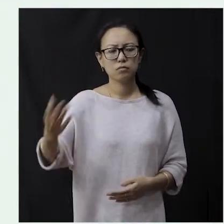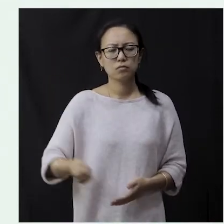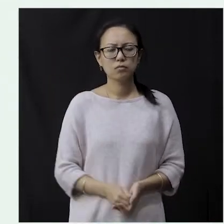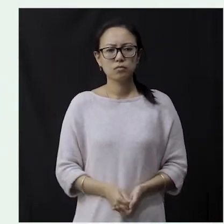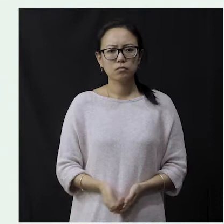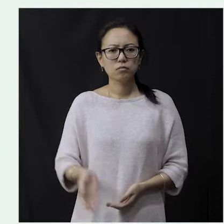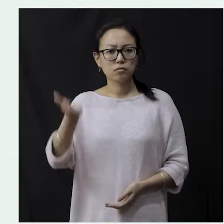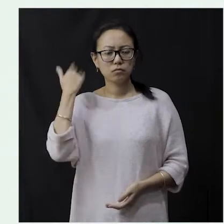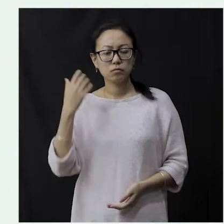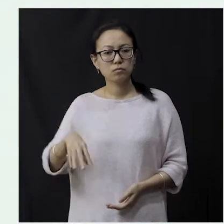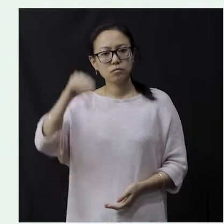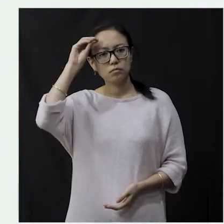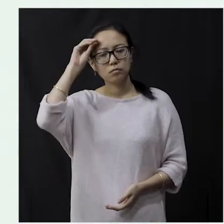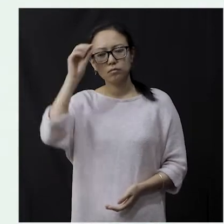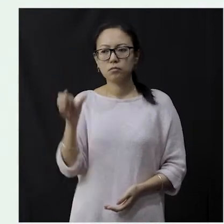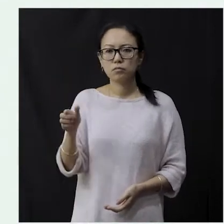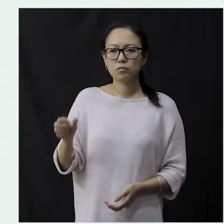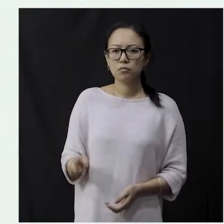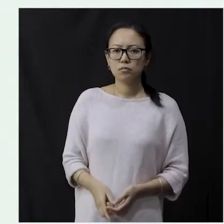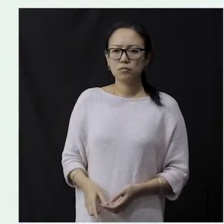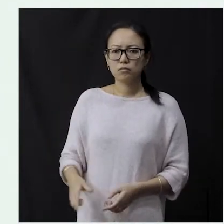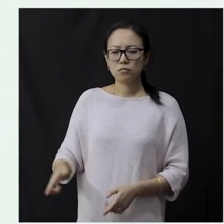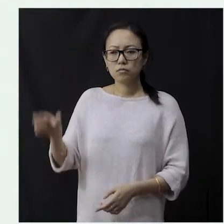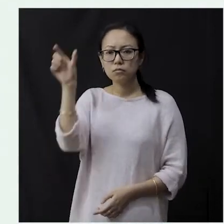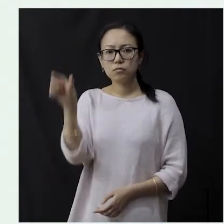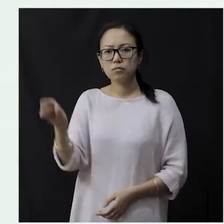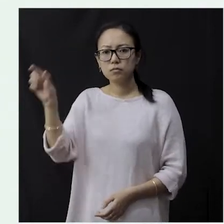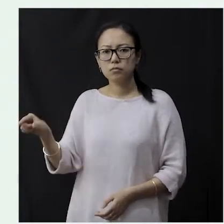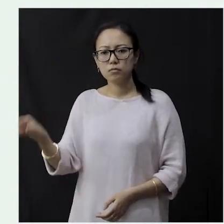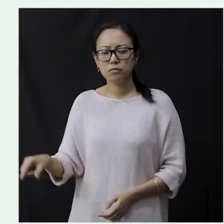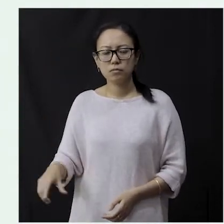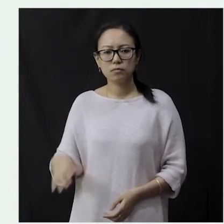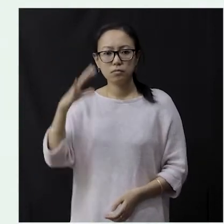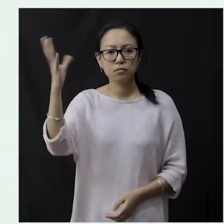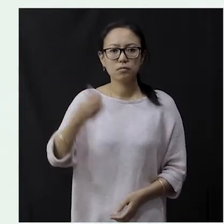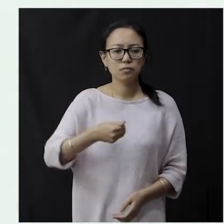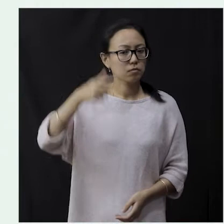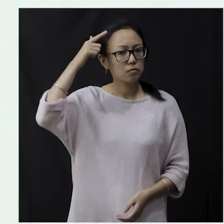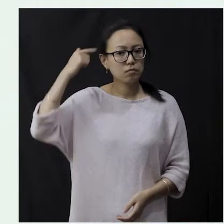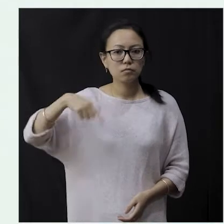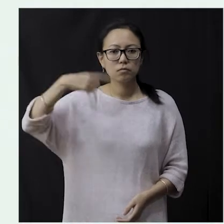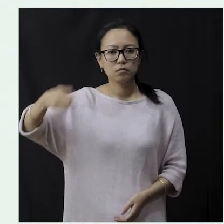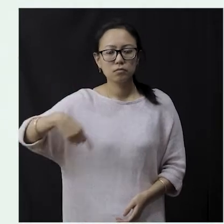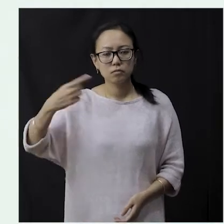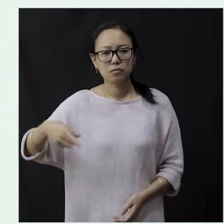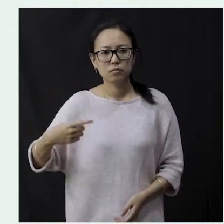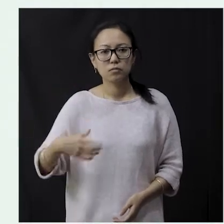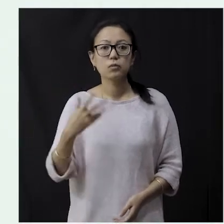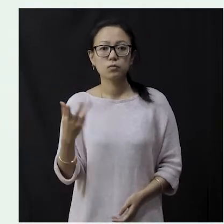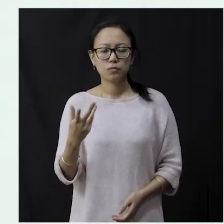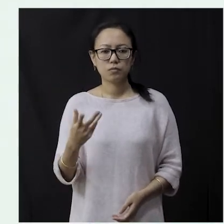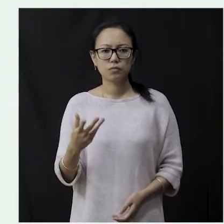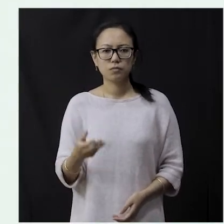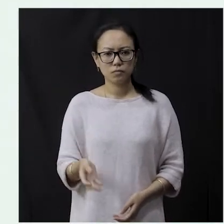beings and their discovery of wheel, right? Where human beings, after seeing a log rolling, they